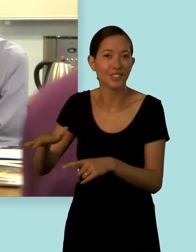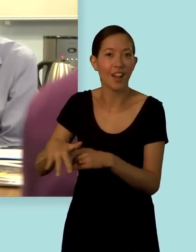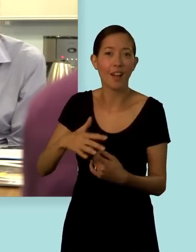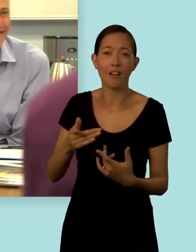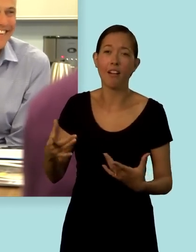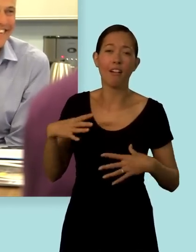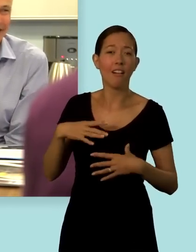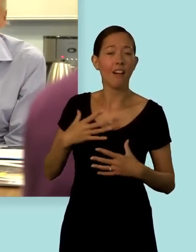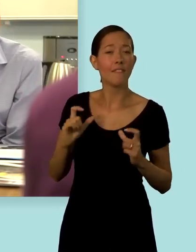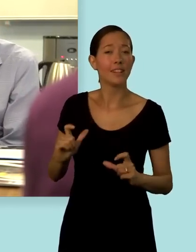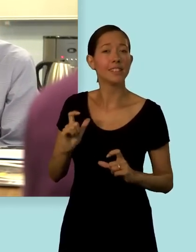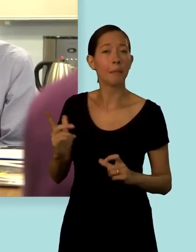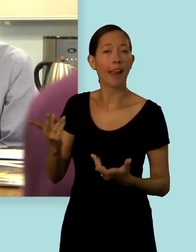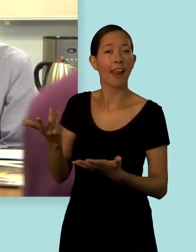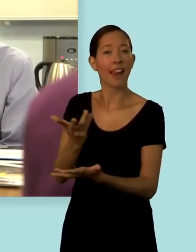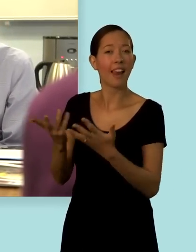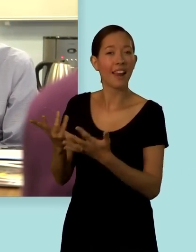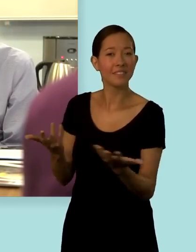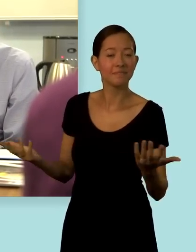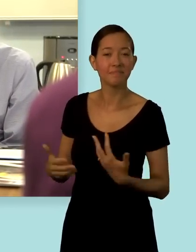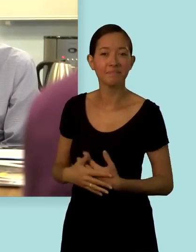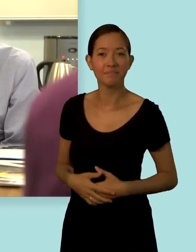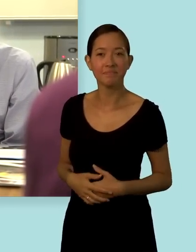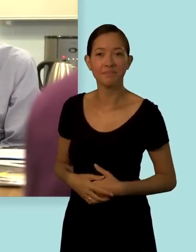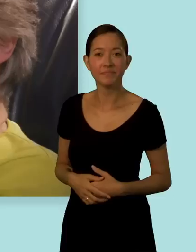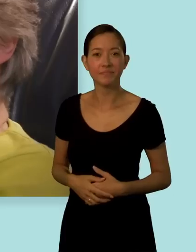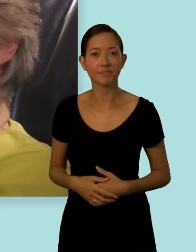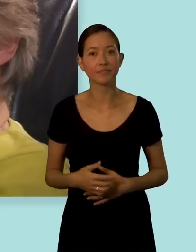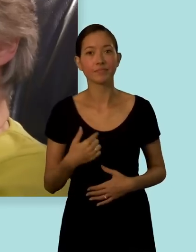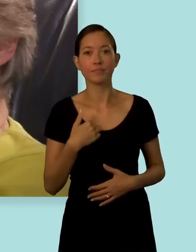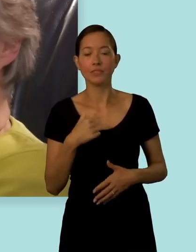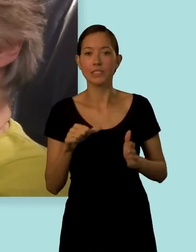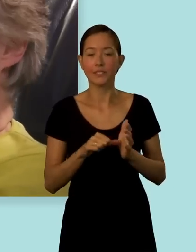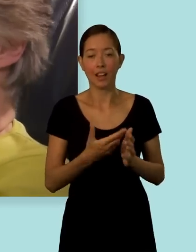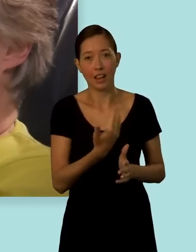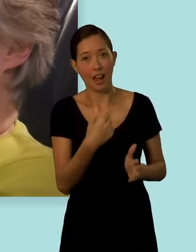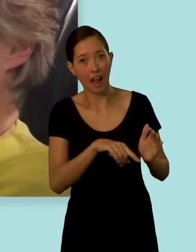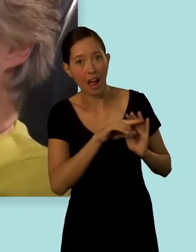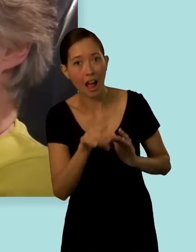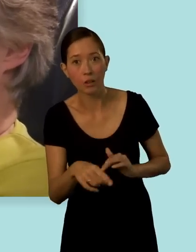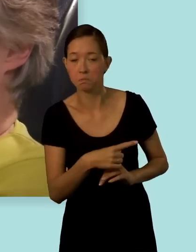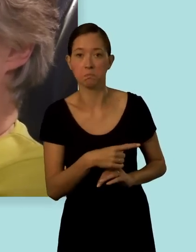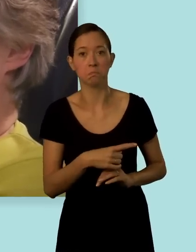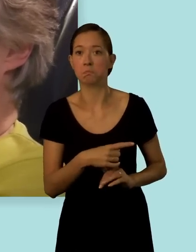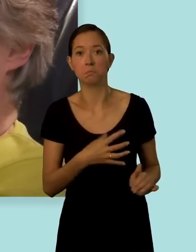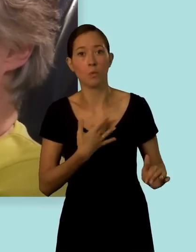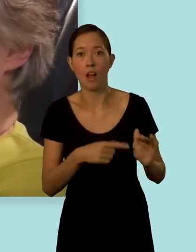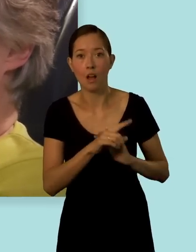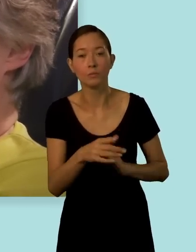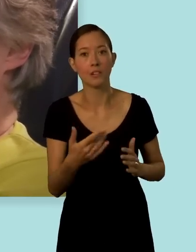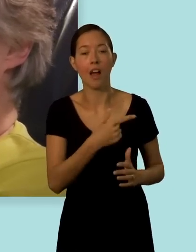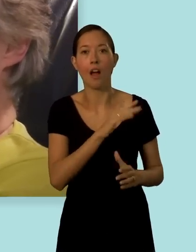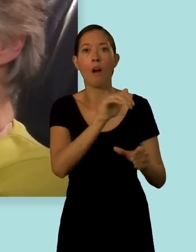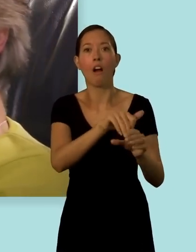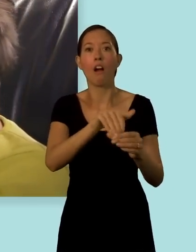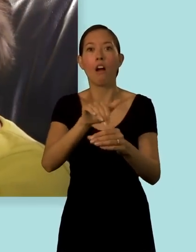other and they crack jokes, and they're just so relaxed and comfortable with it. Yeah, I had great trouble getting him out to start with. He wouldn't go anywhere,